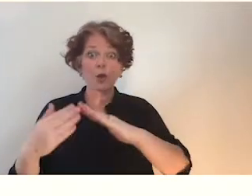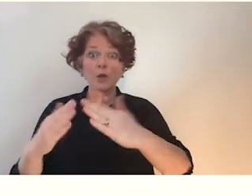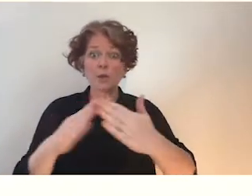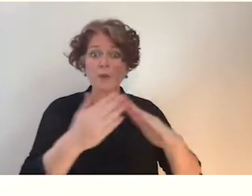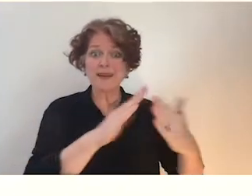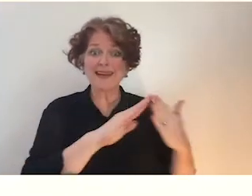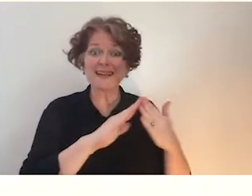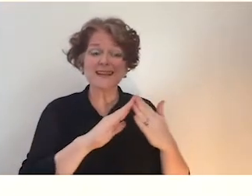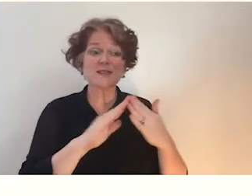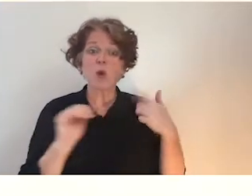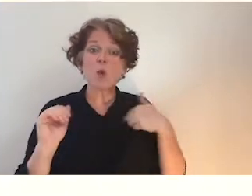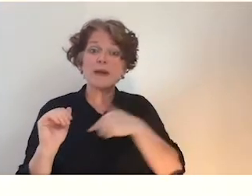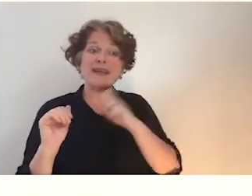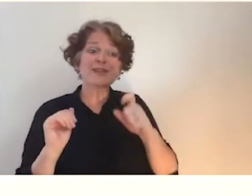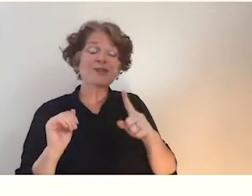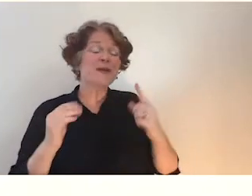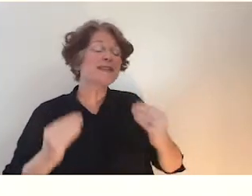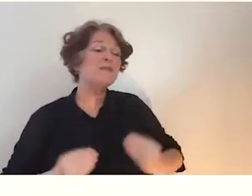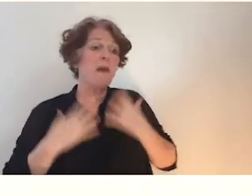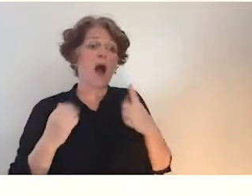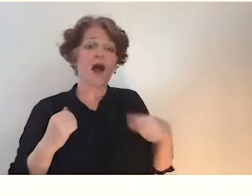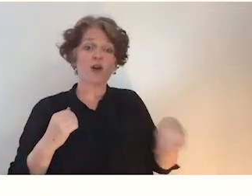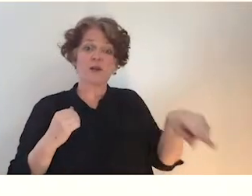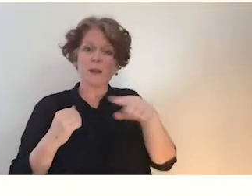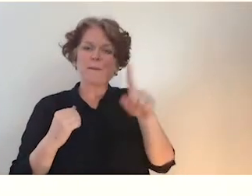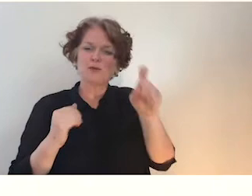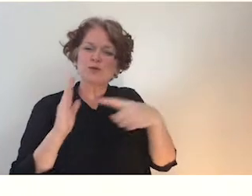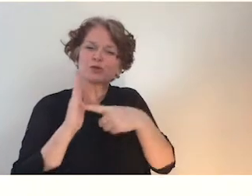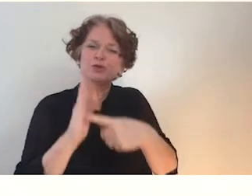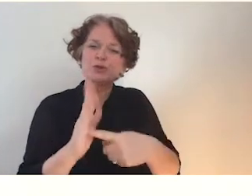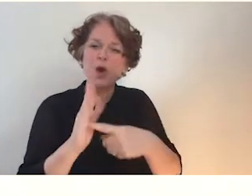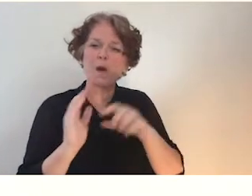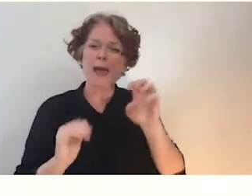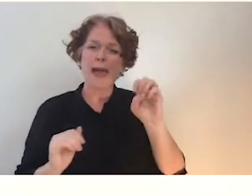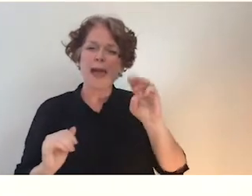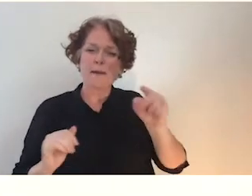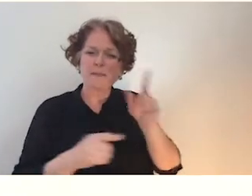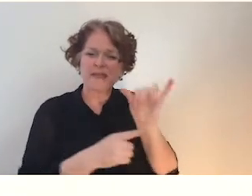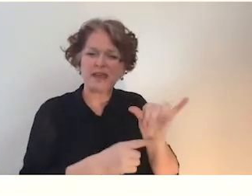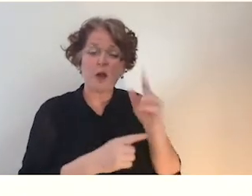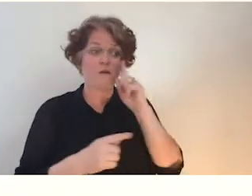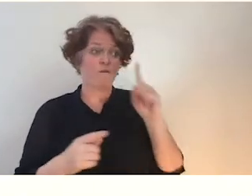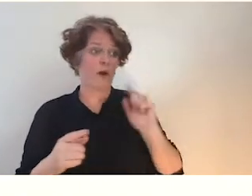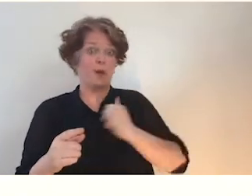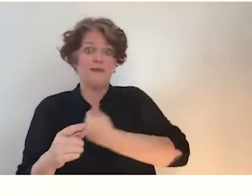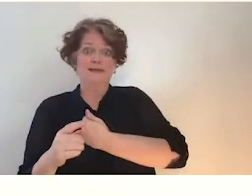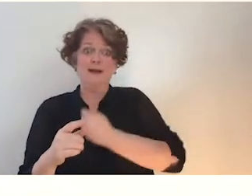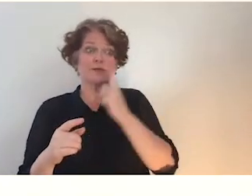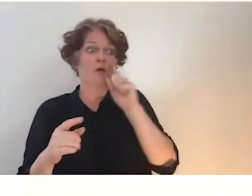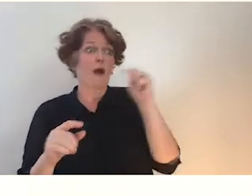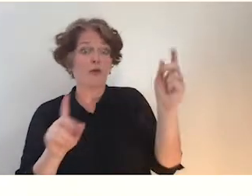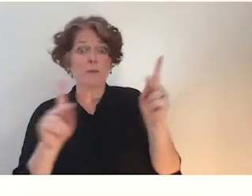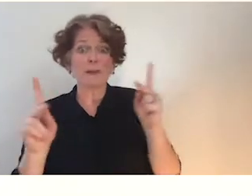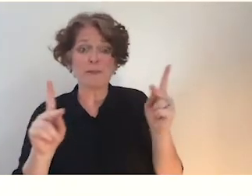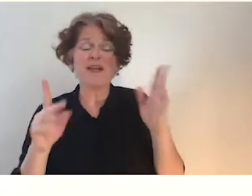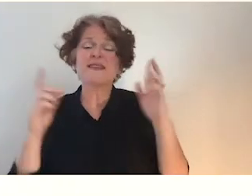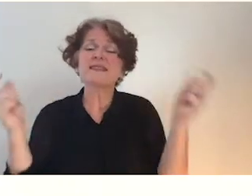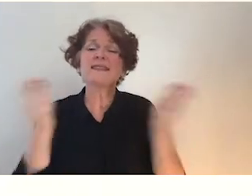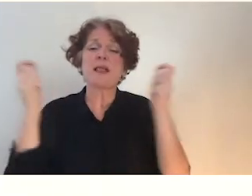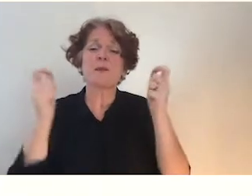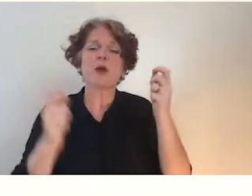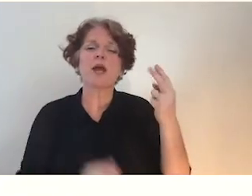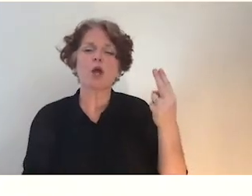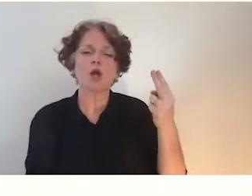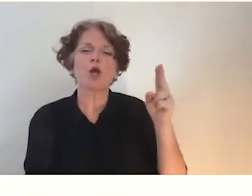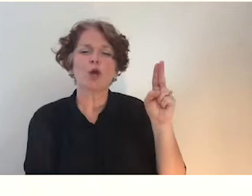communities by inspiring them to show empathy toward ourselves and one another, and to celebrate the humanity